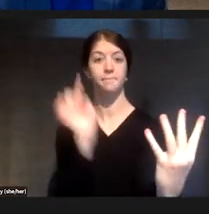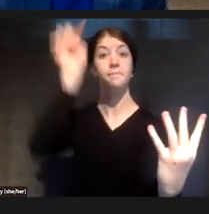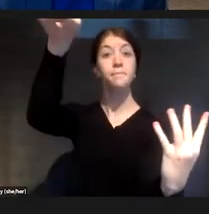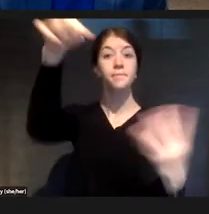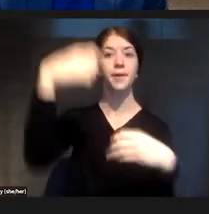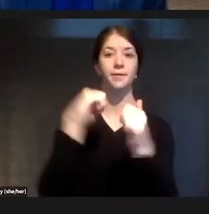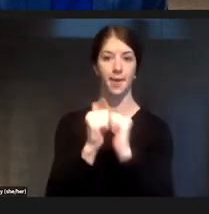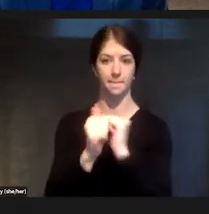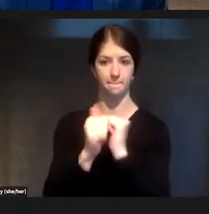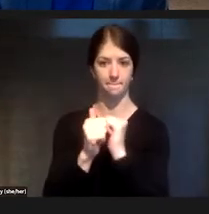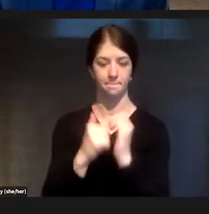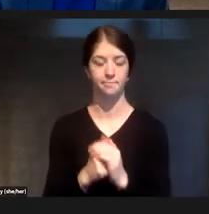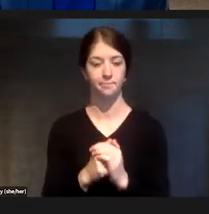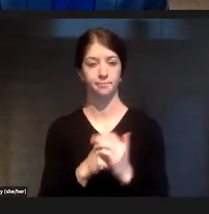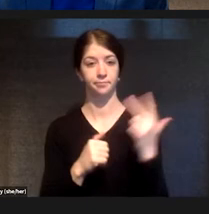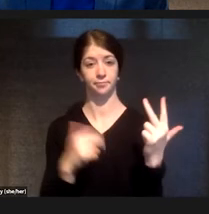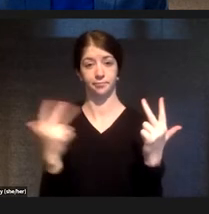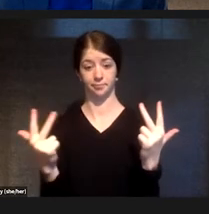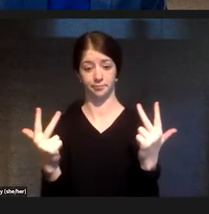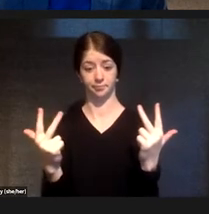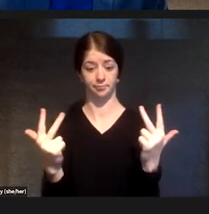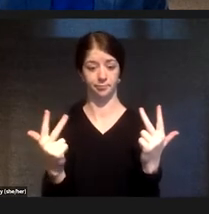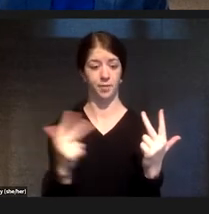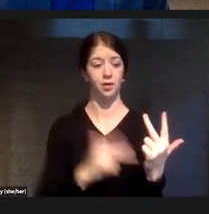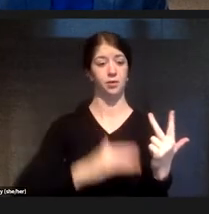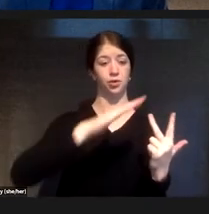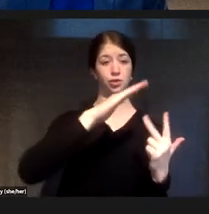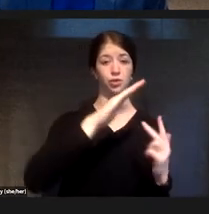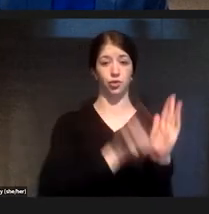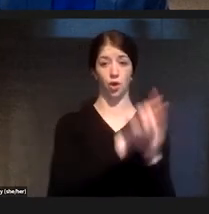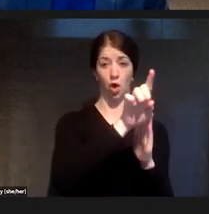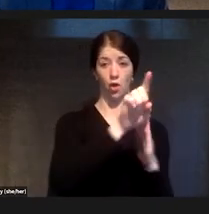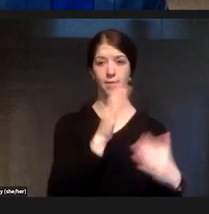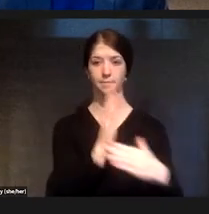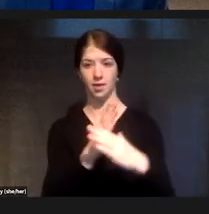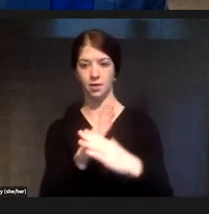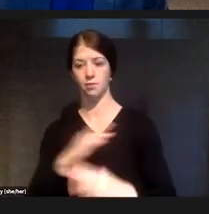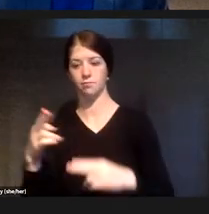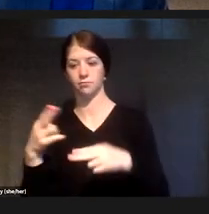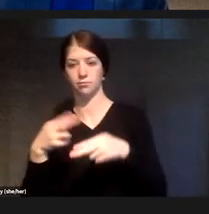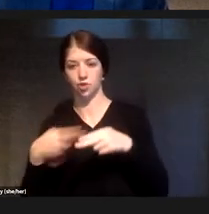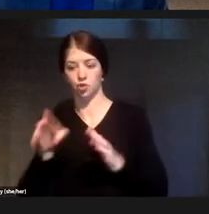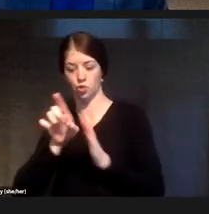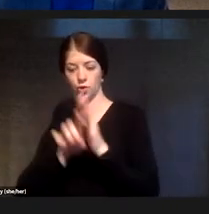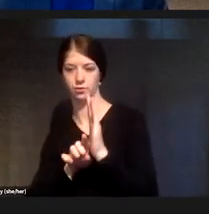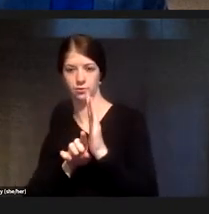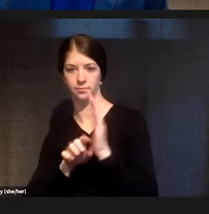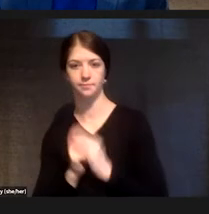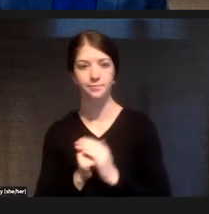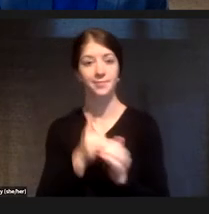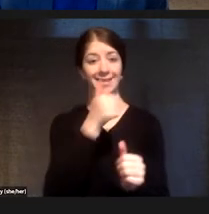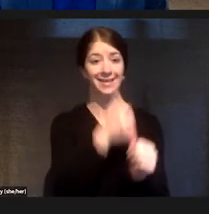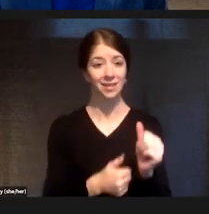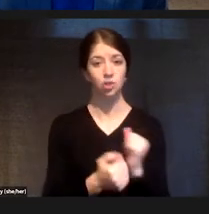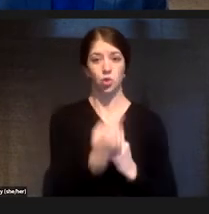three individuals, I like to call them tall, medium, and short, each of them is standing on one box. With that